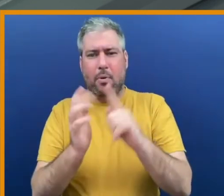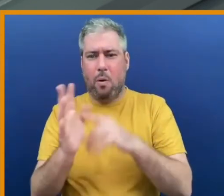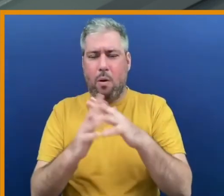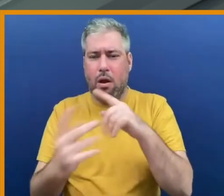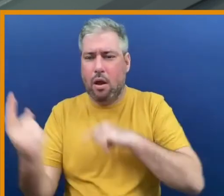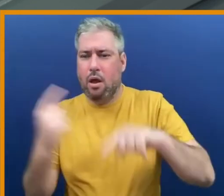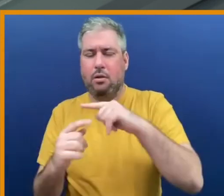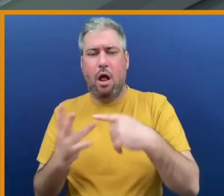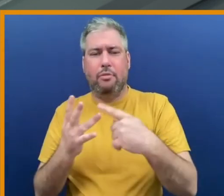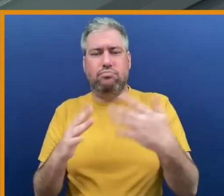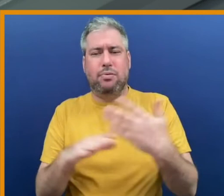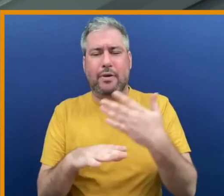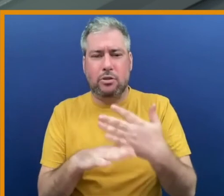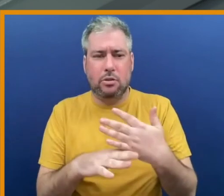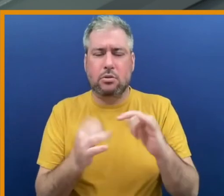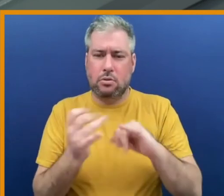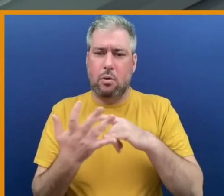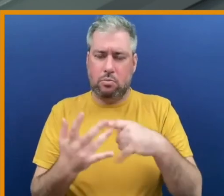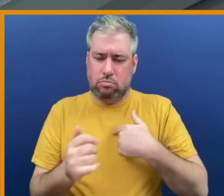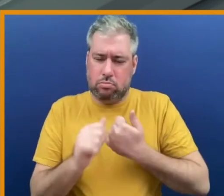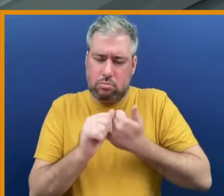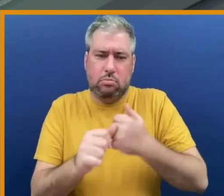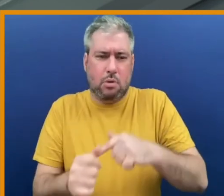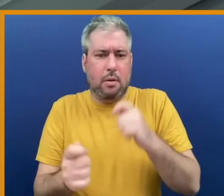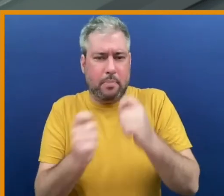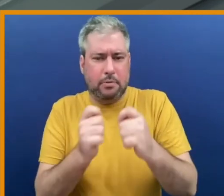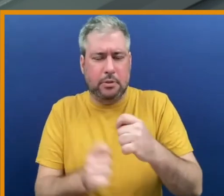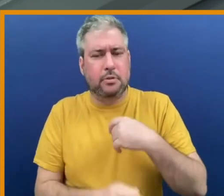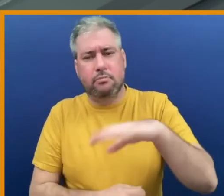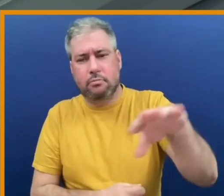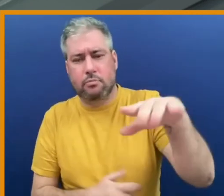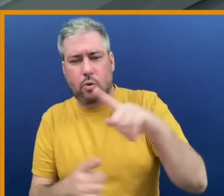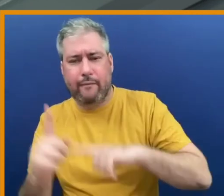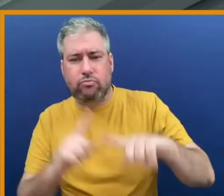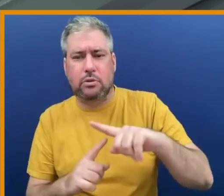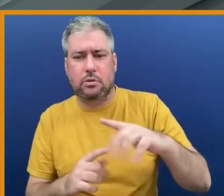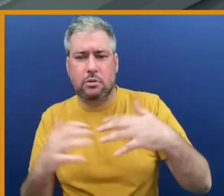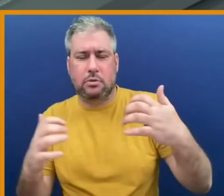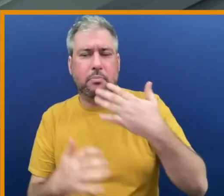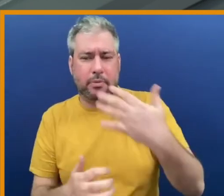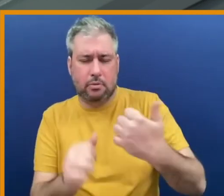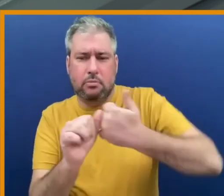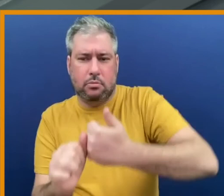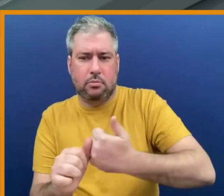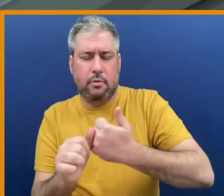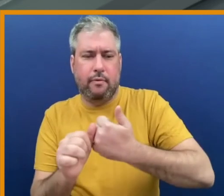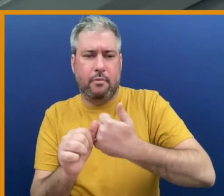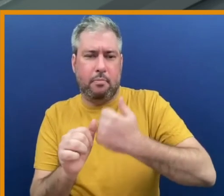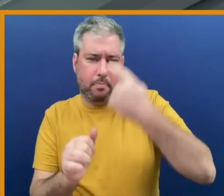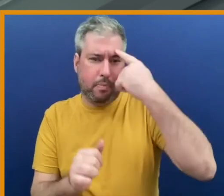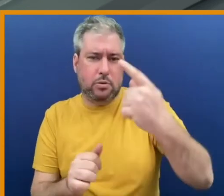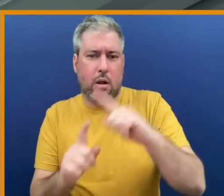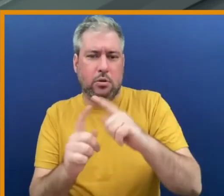and the amendment from Alistair Carmichael calling on Johnson to resign. And if he won't resign, asking Tory MPs to step up and call on him to